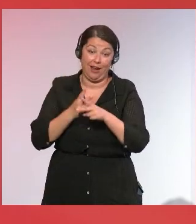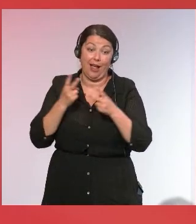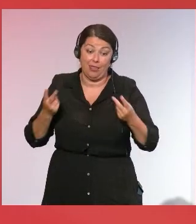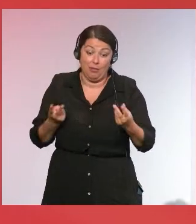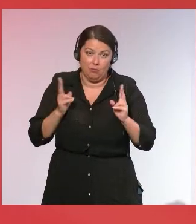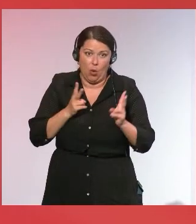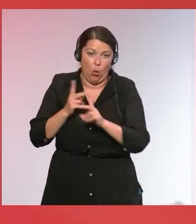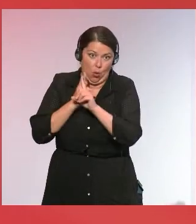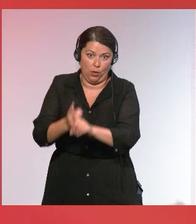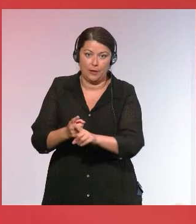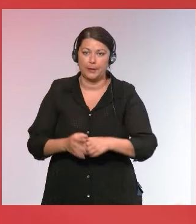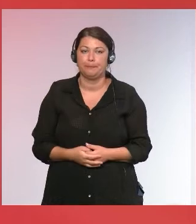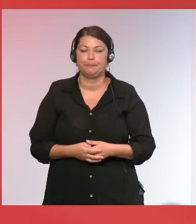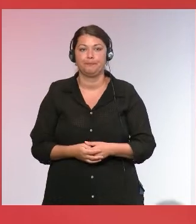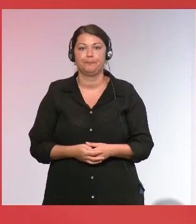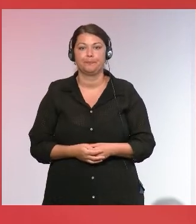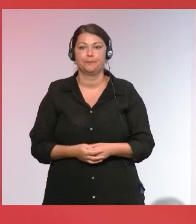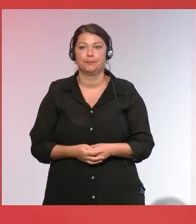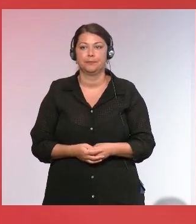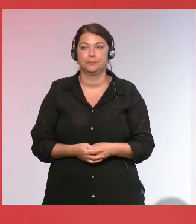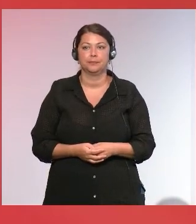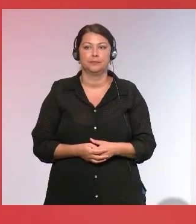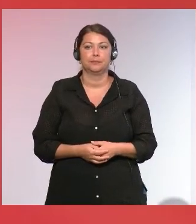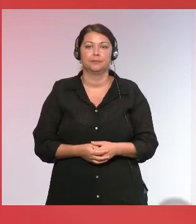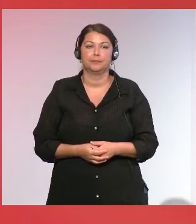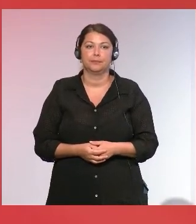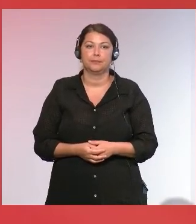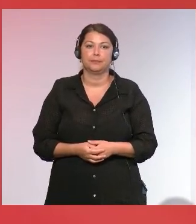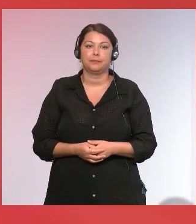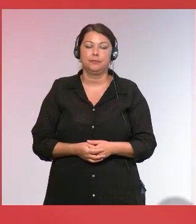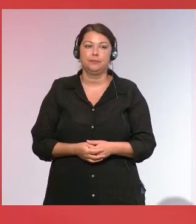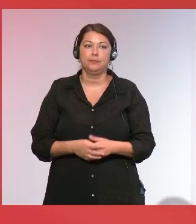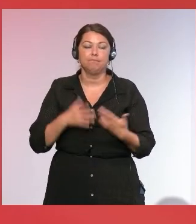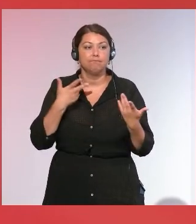impact on someone's mental health, and that leads to me to my next slide.